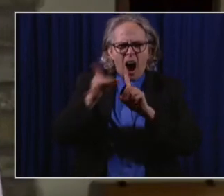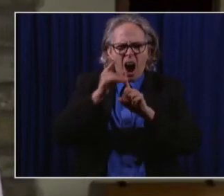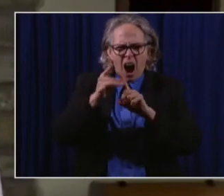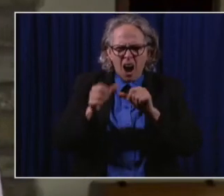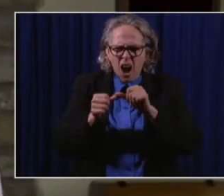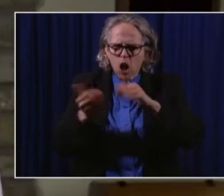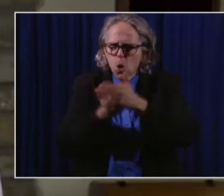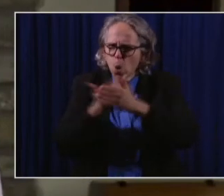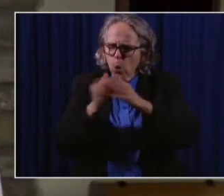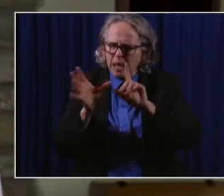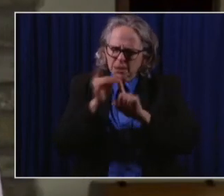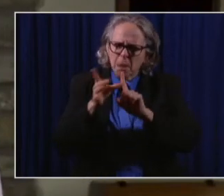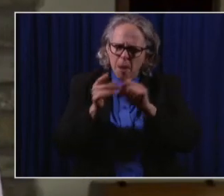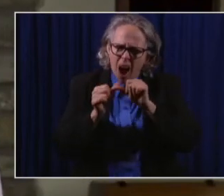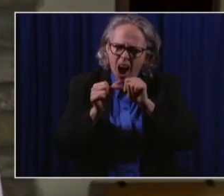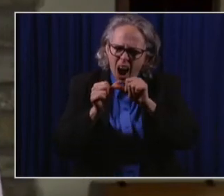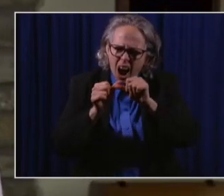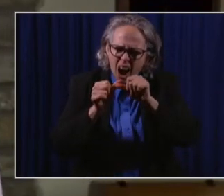an increasing trend